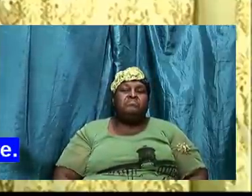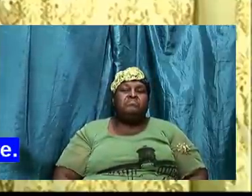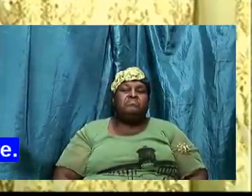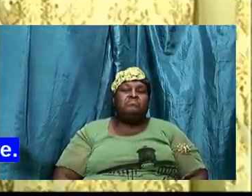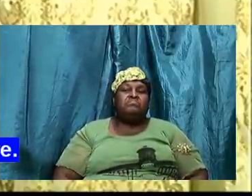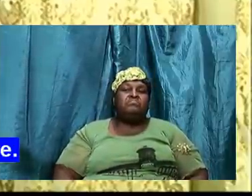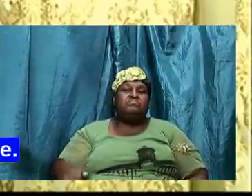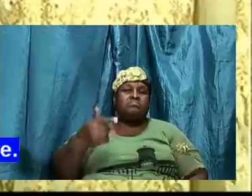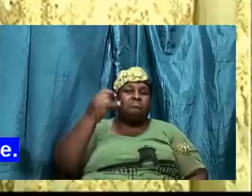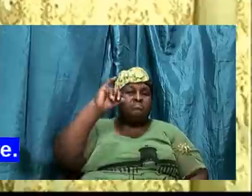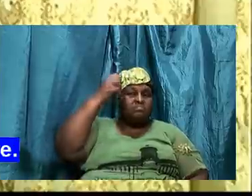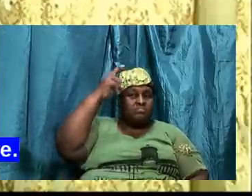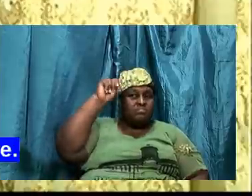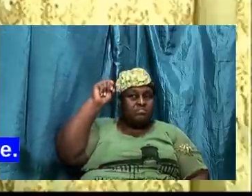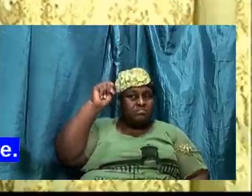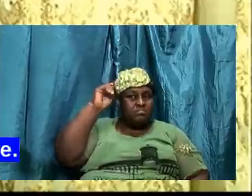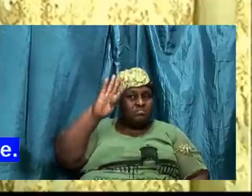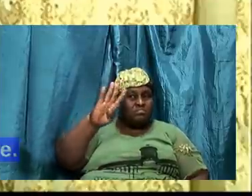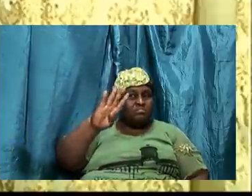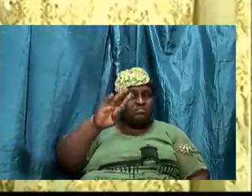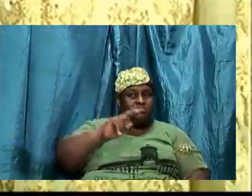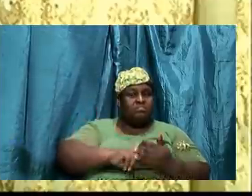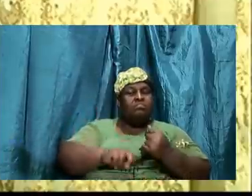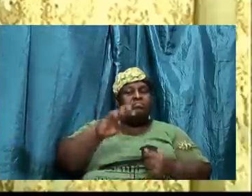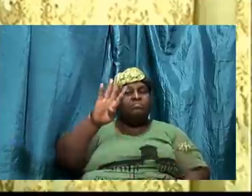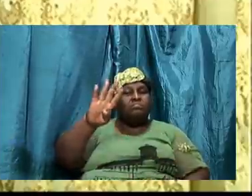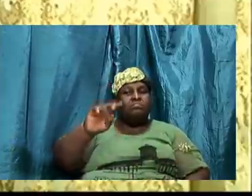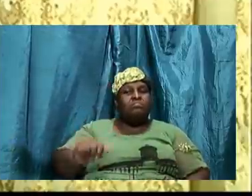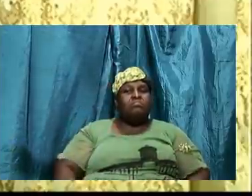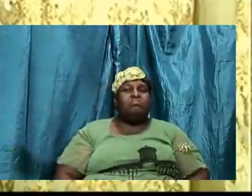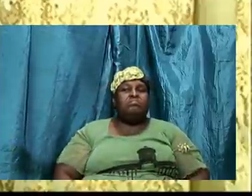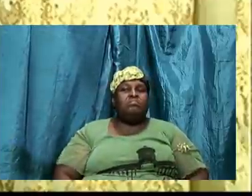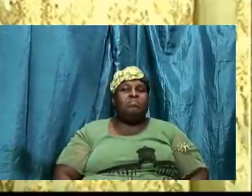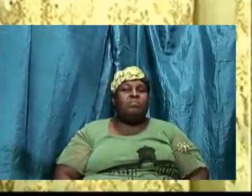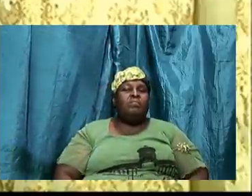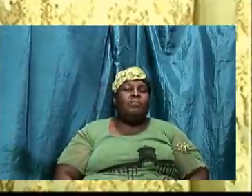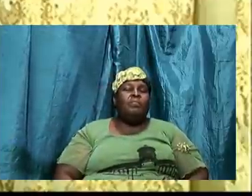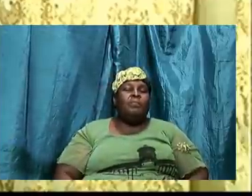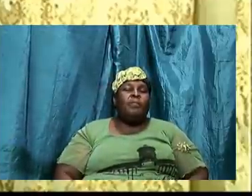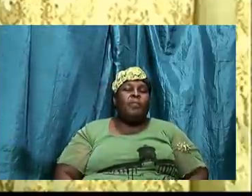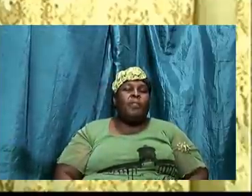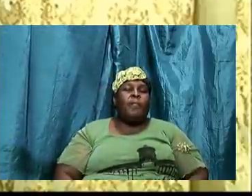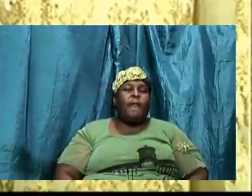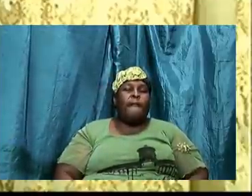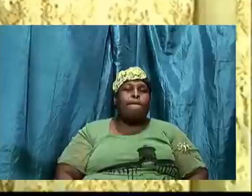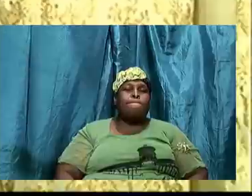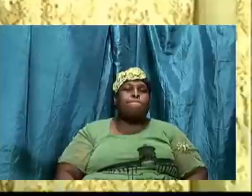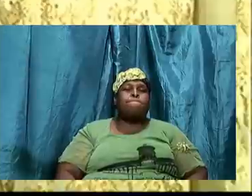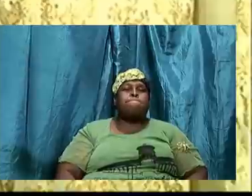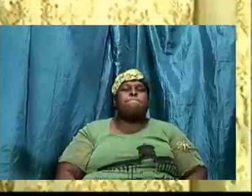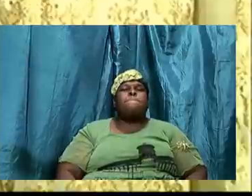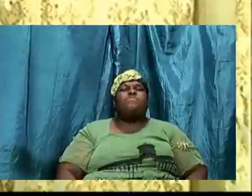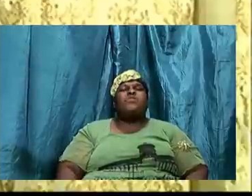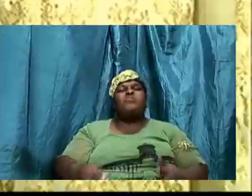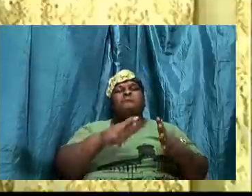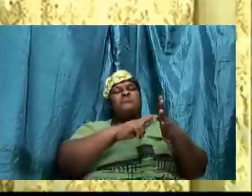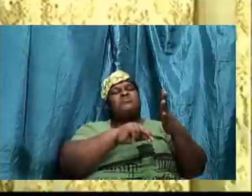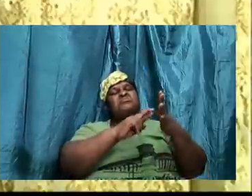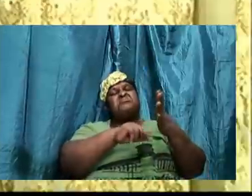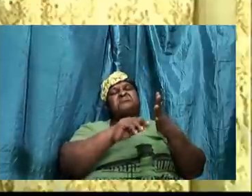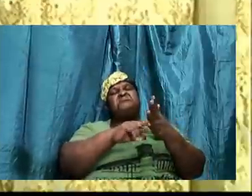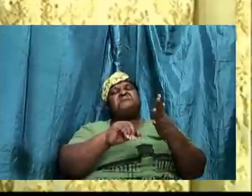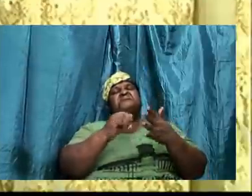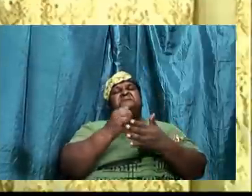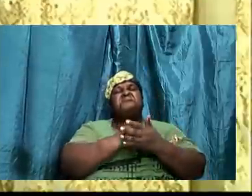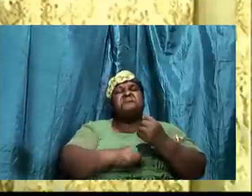1 John 4, verses 4, and today we'll be reading a couple of scriptures. We'll be reading a couple of scriptures as